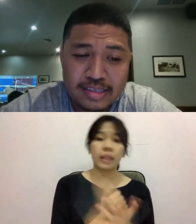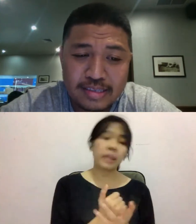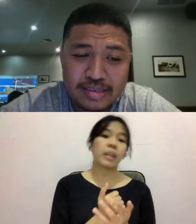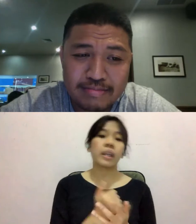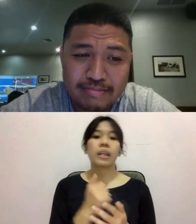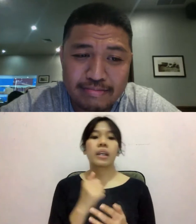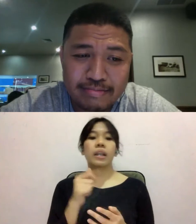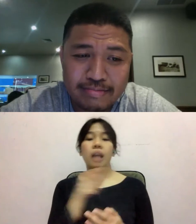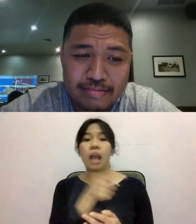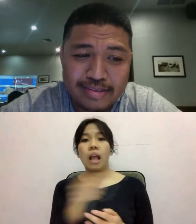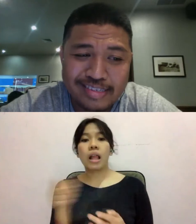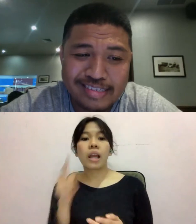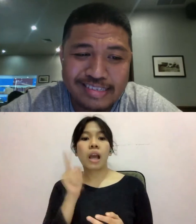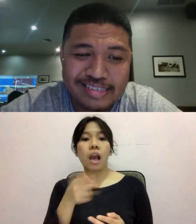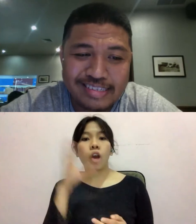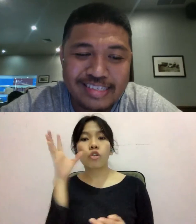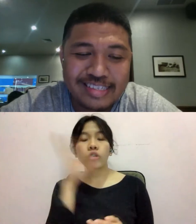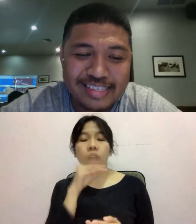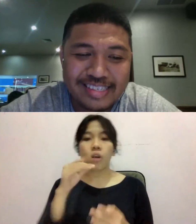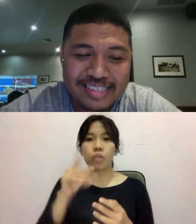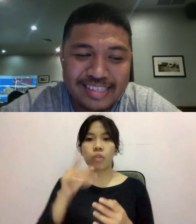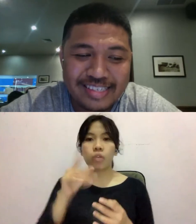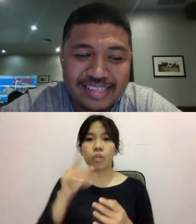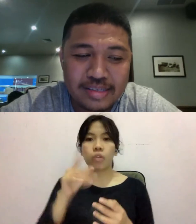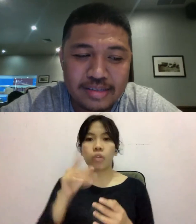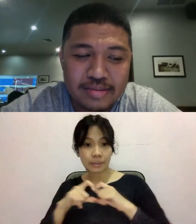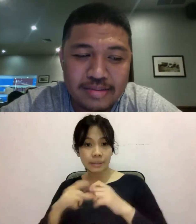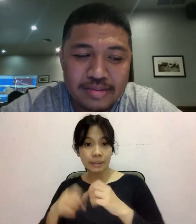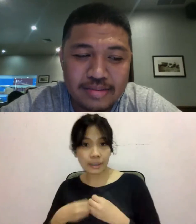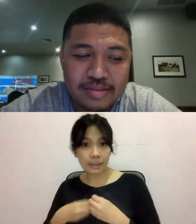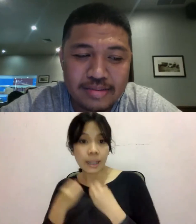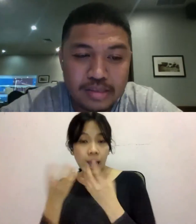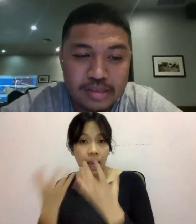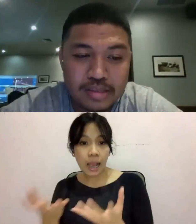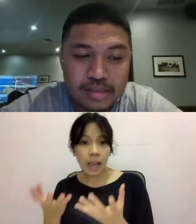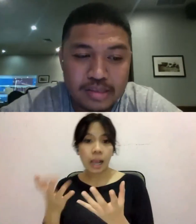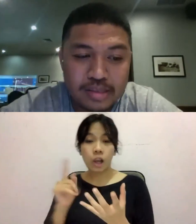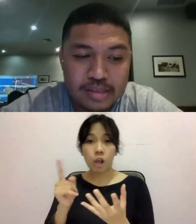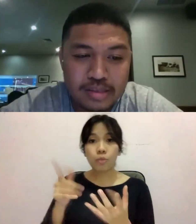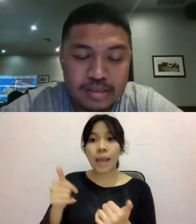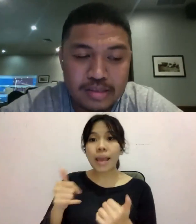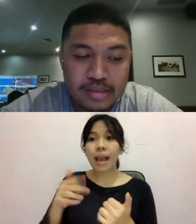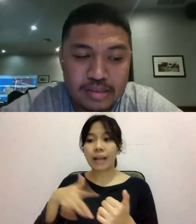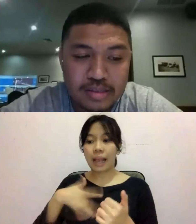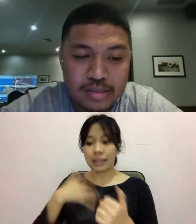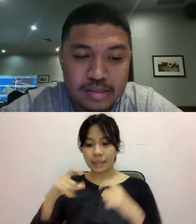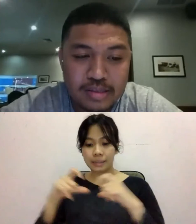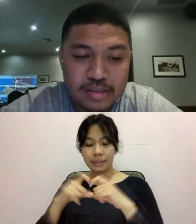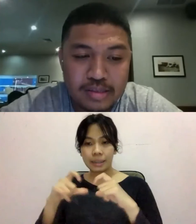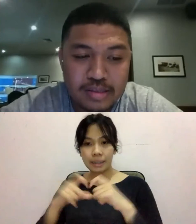the day, is the most important thing is to promote healthy love and also belonging.